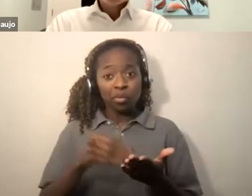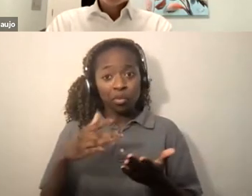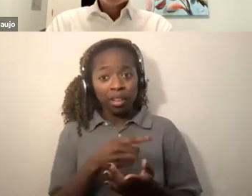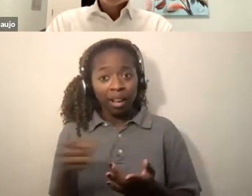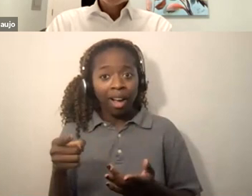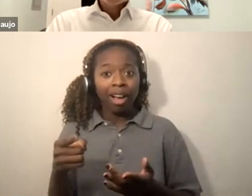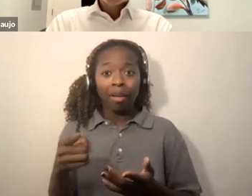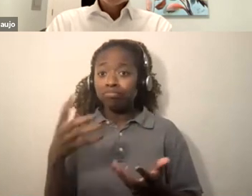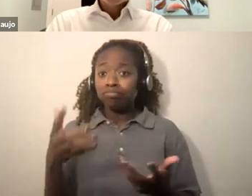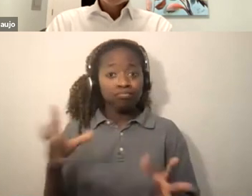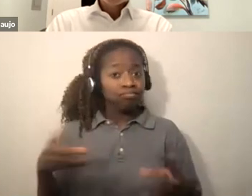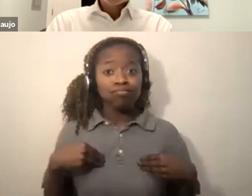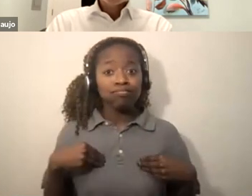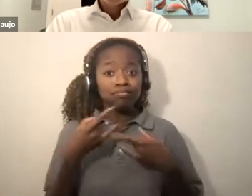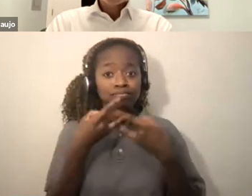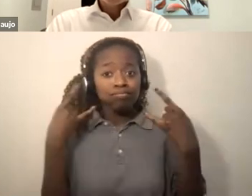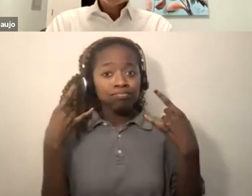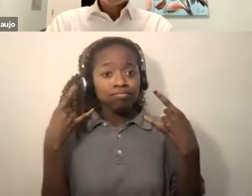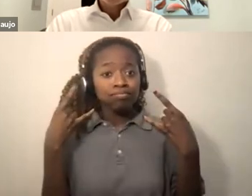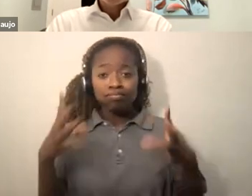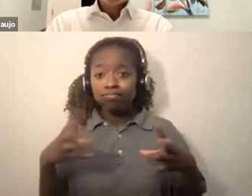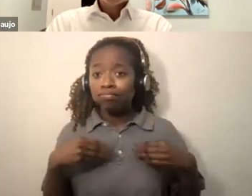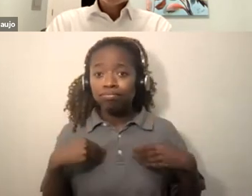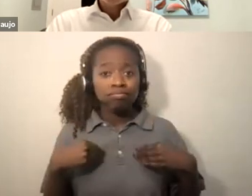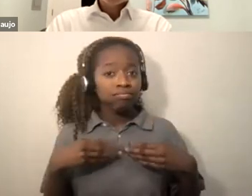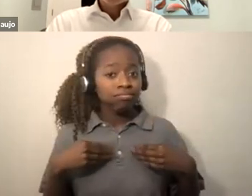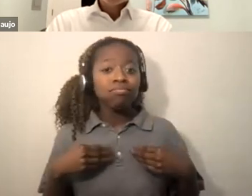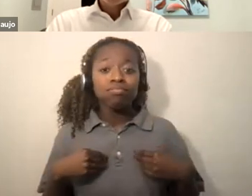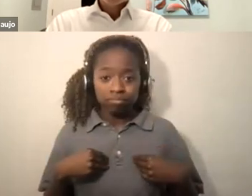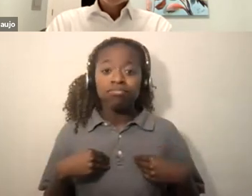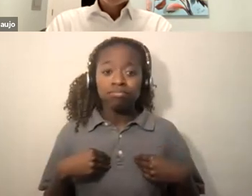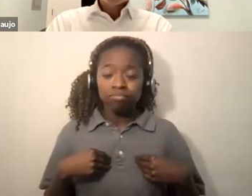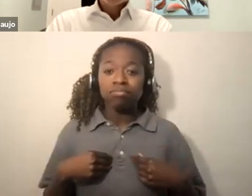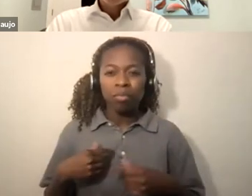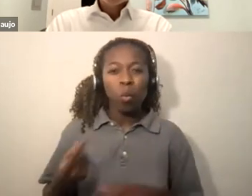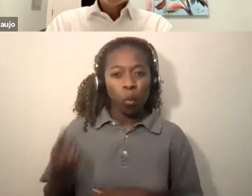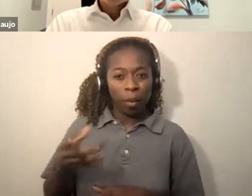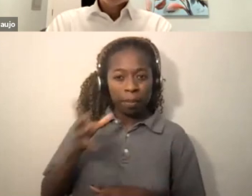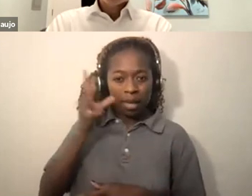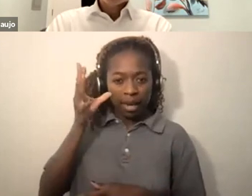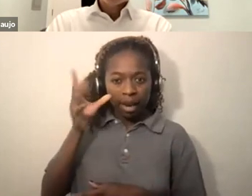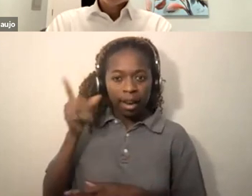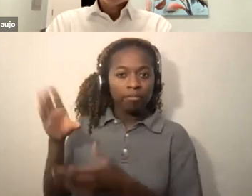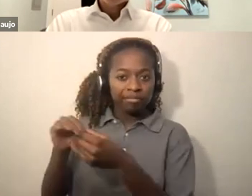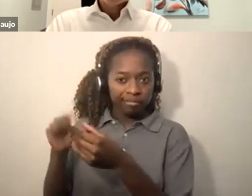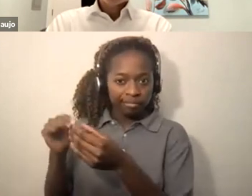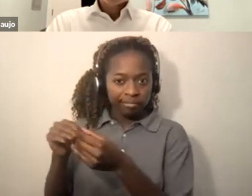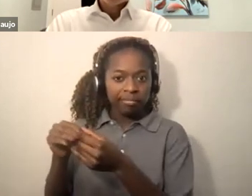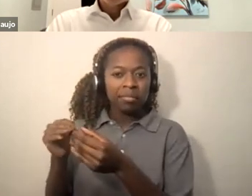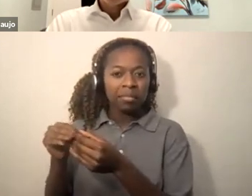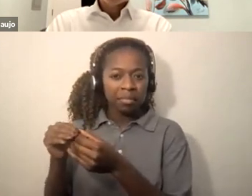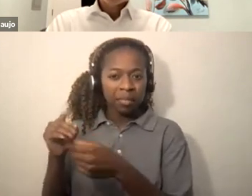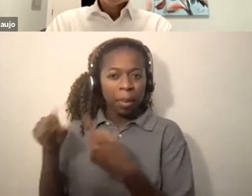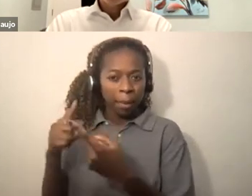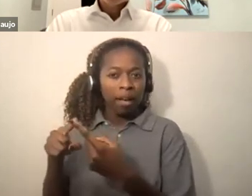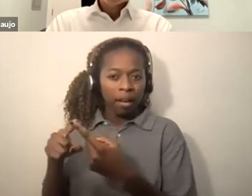adapting and wearing masks it was interesting what parent talking today about you know their child having pain behind the